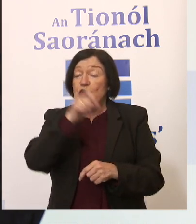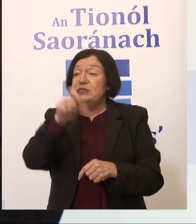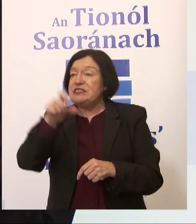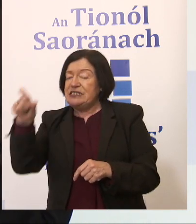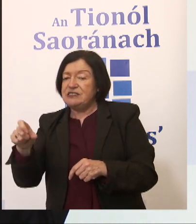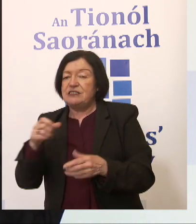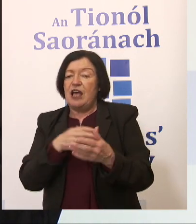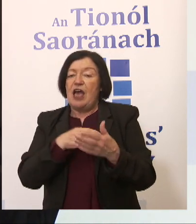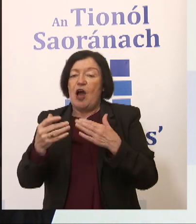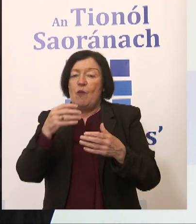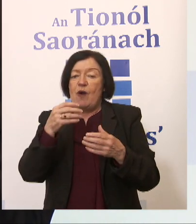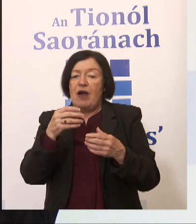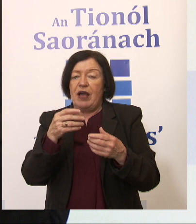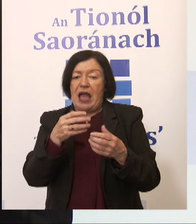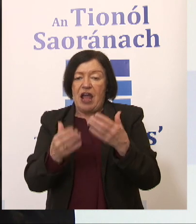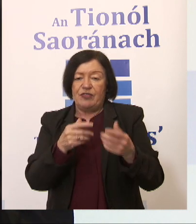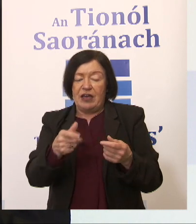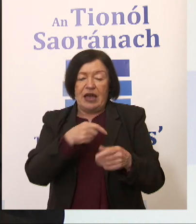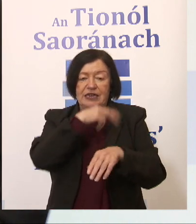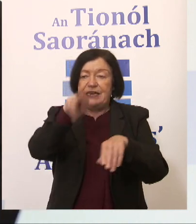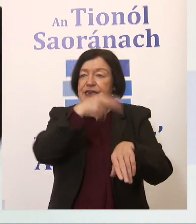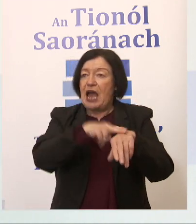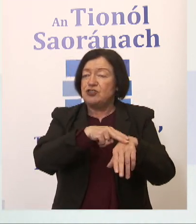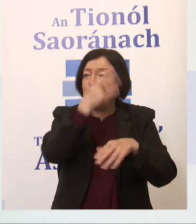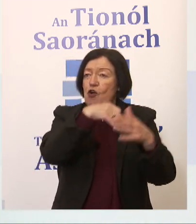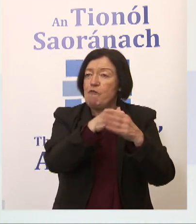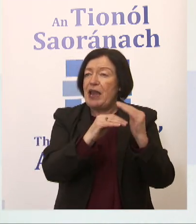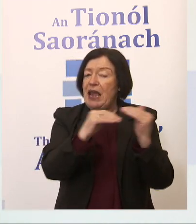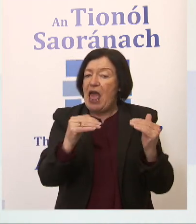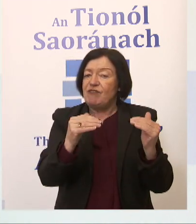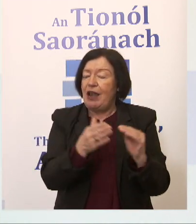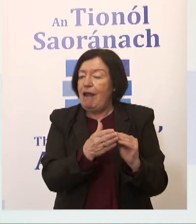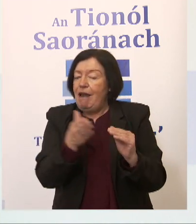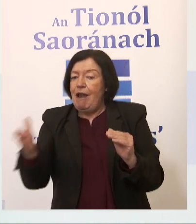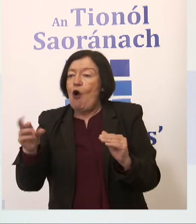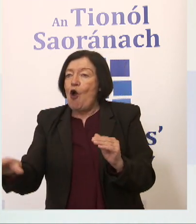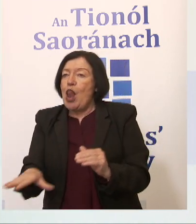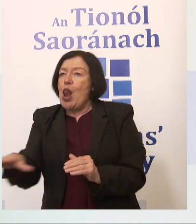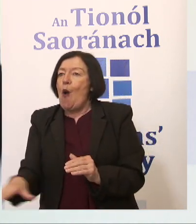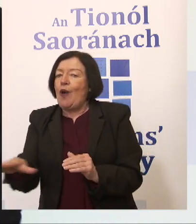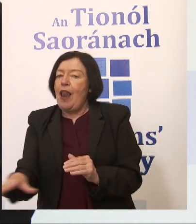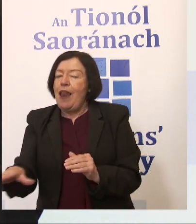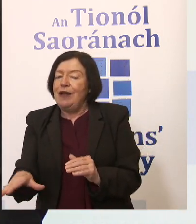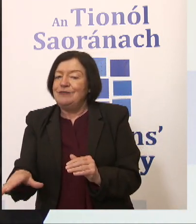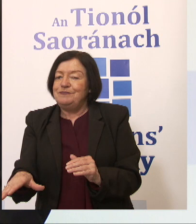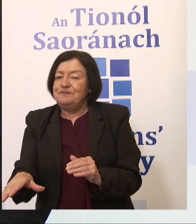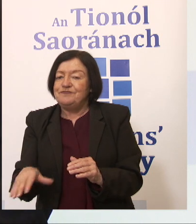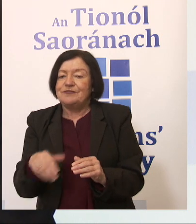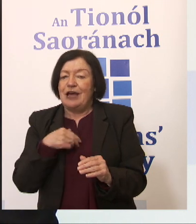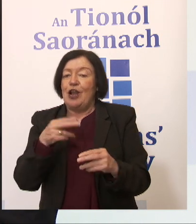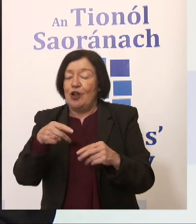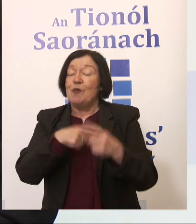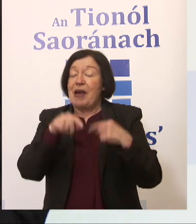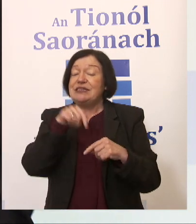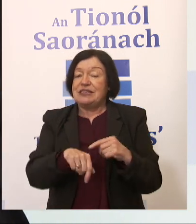what end of the spectrum are they delivered at a national government level and at a local government level. And I'll come back to